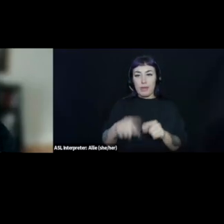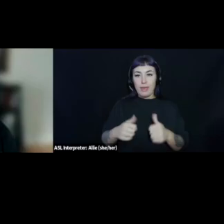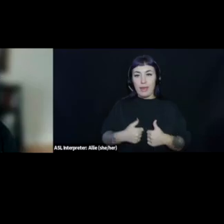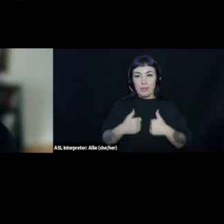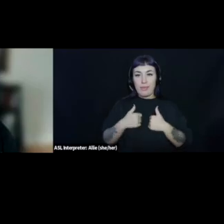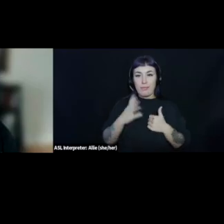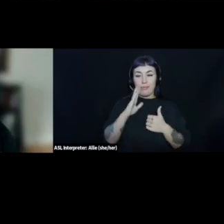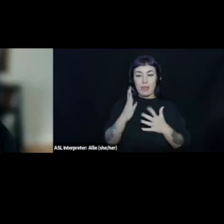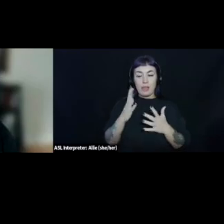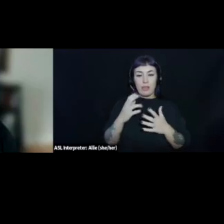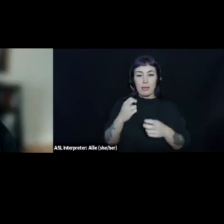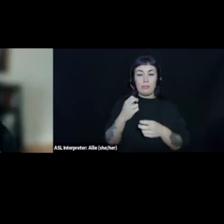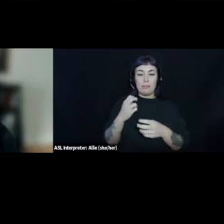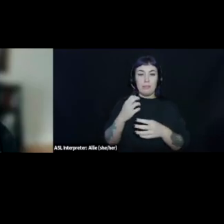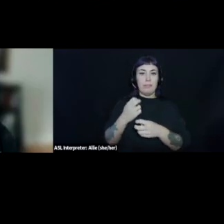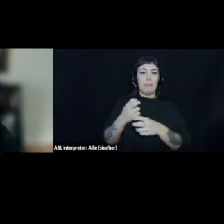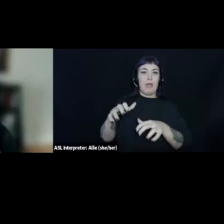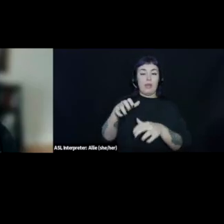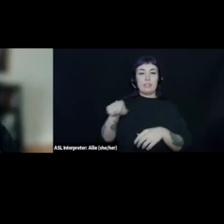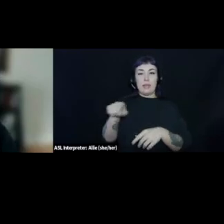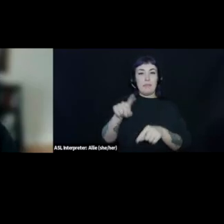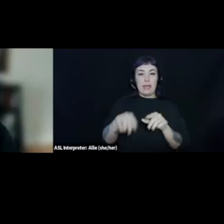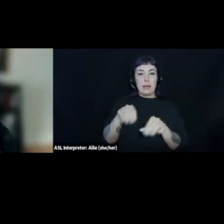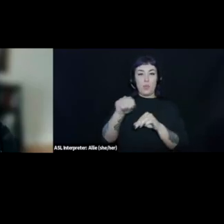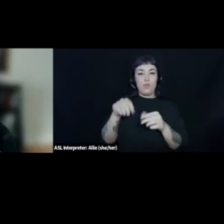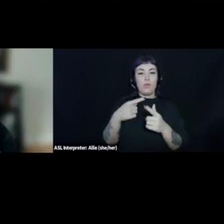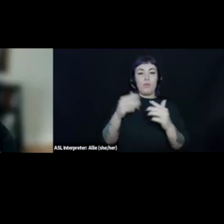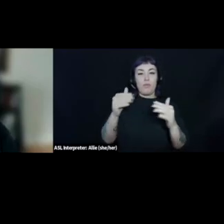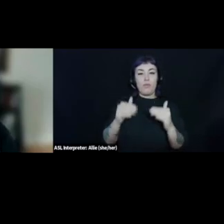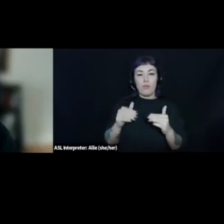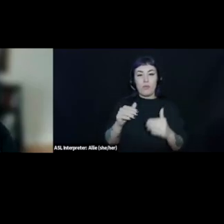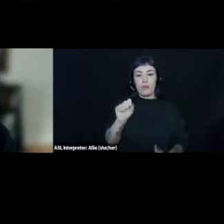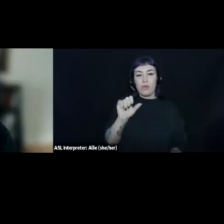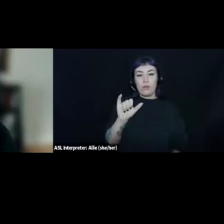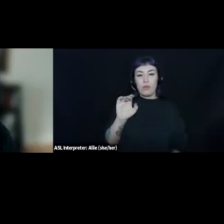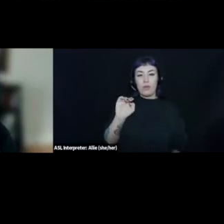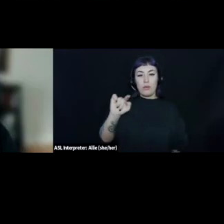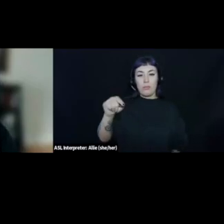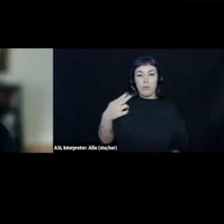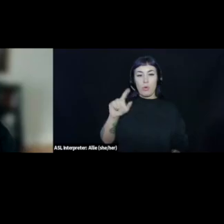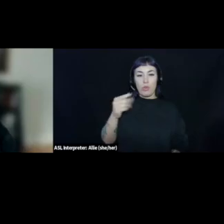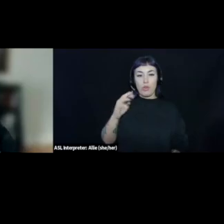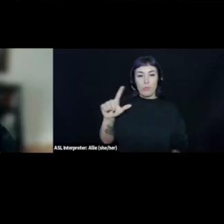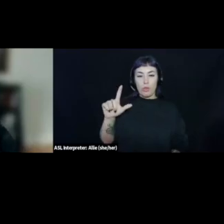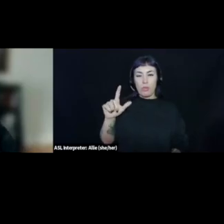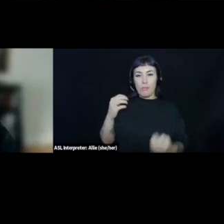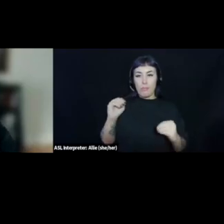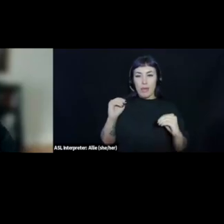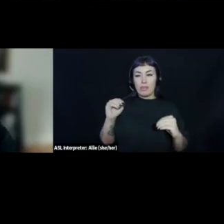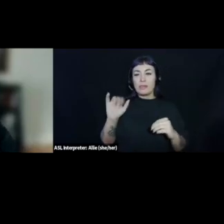them so they can't go where they're trying to go. And then we also have symptothermal methods. So this is